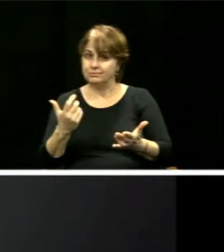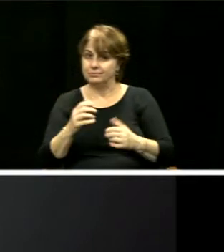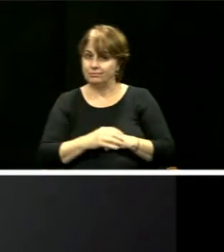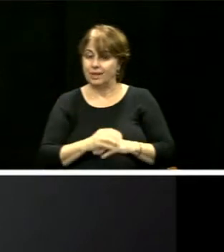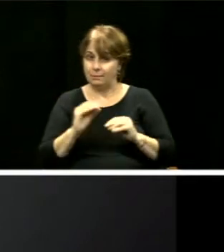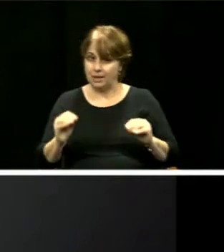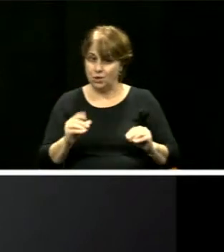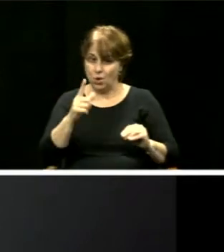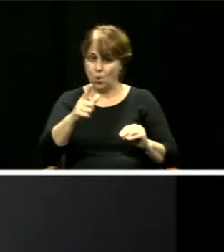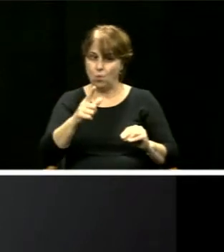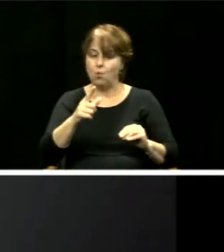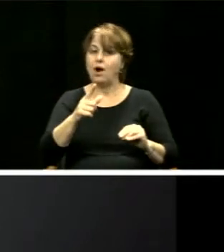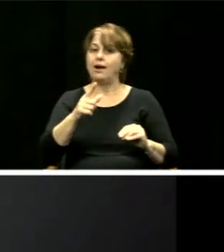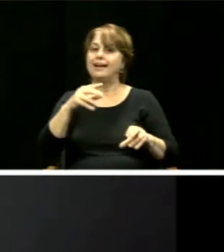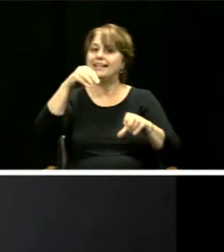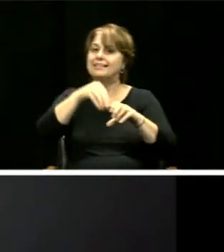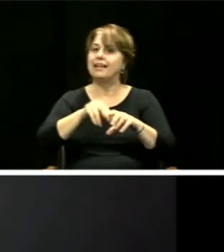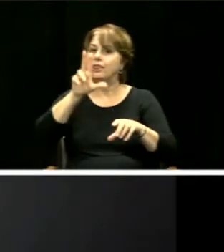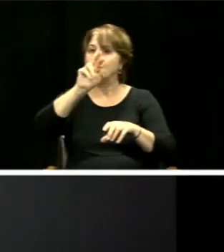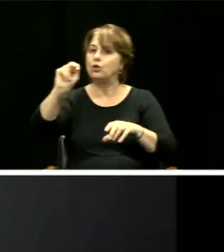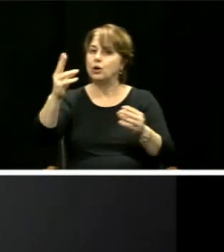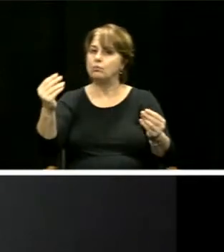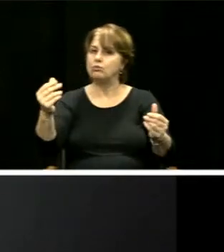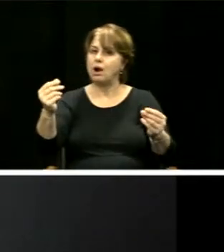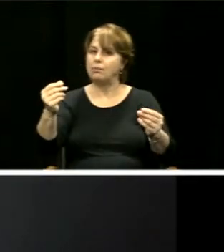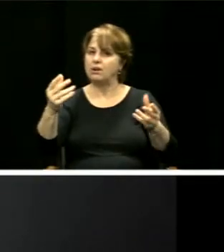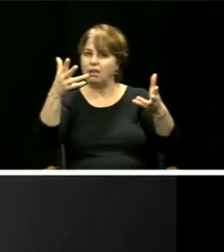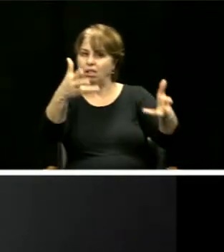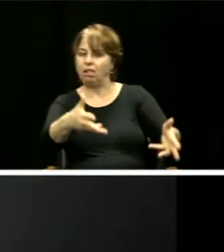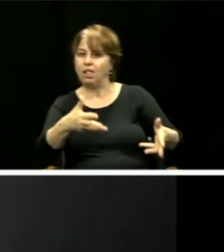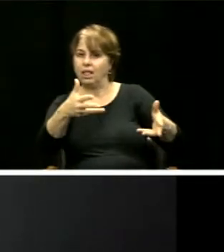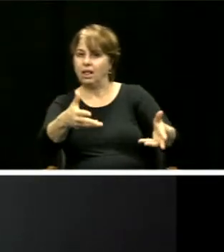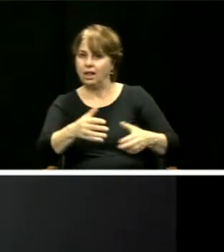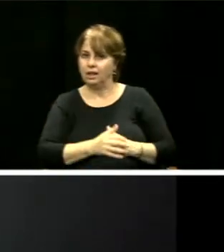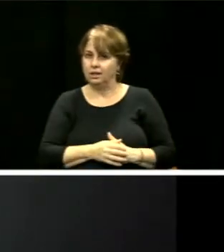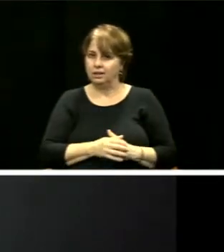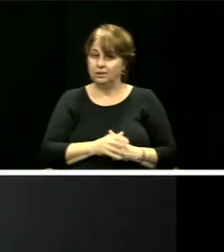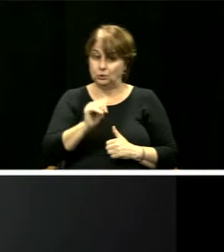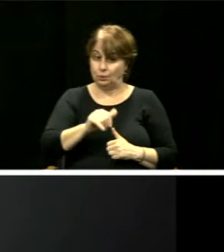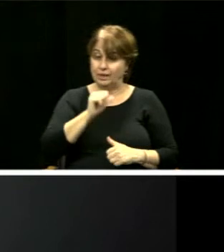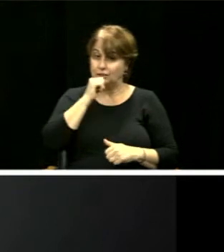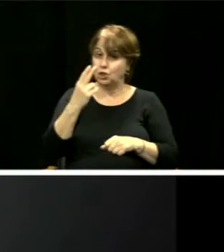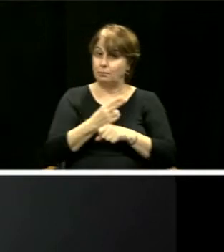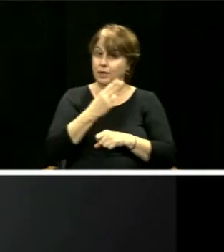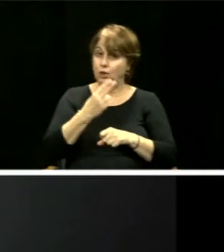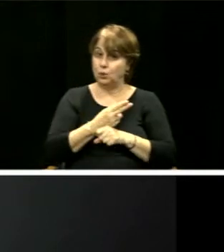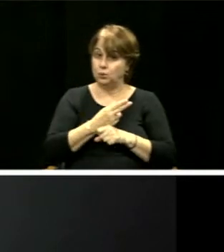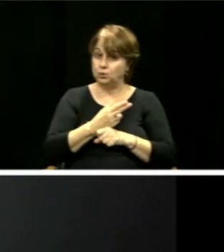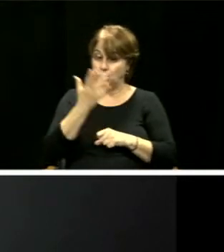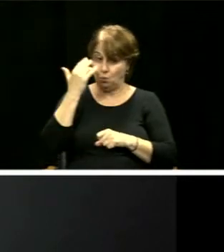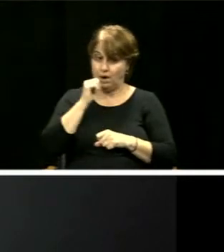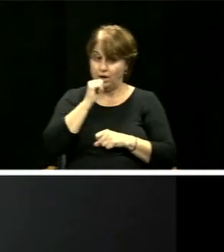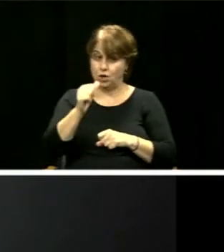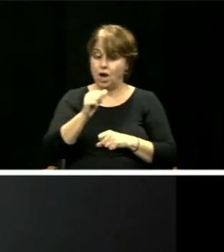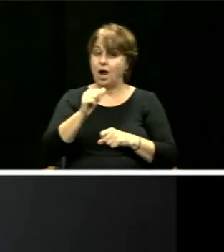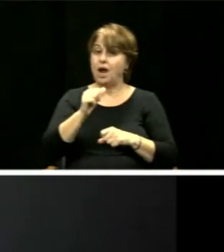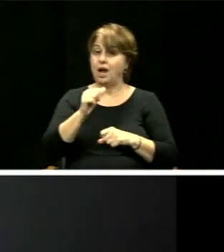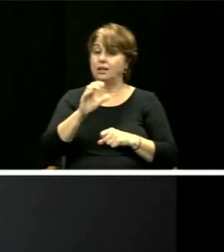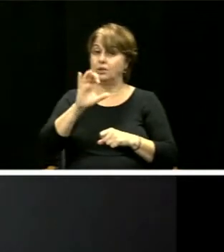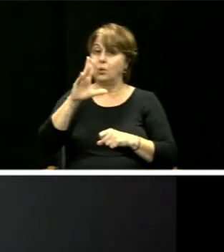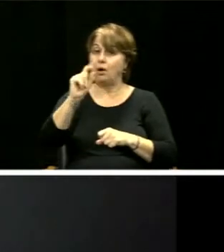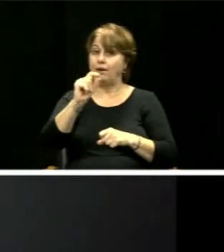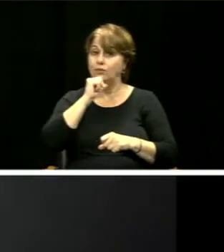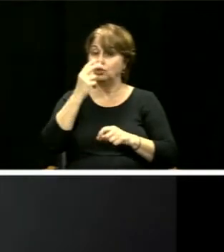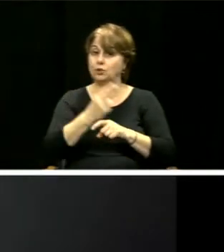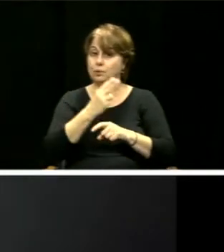the Yukon property. Rip out that culvert while it's not being used and just have it be an open stream until you can fix